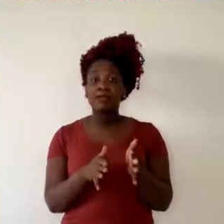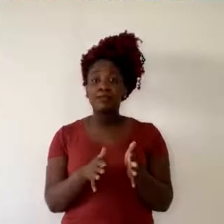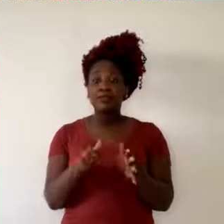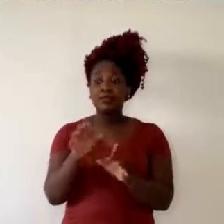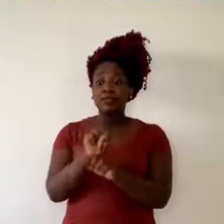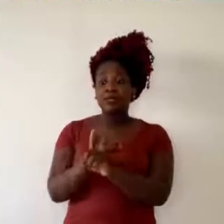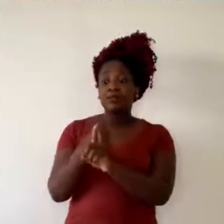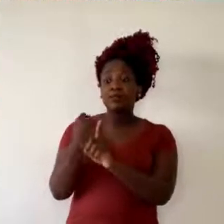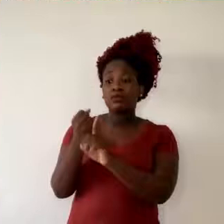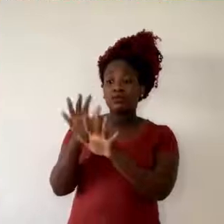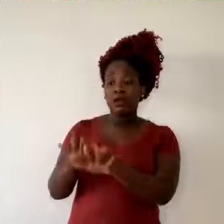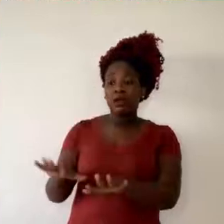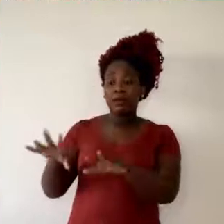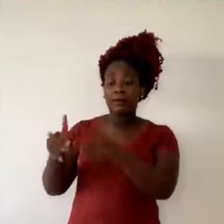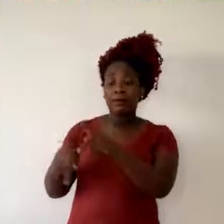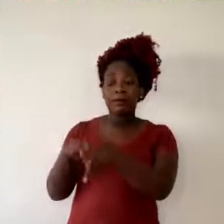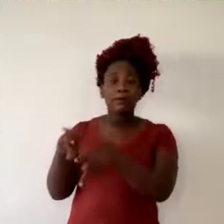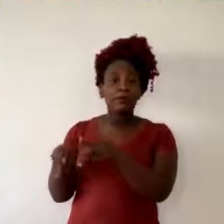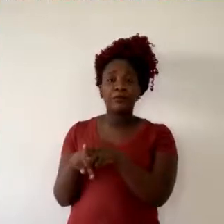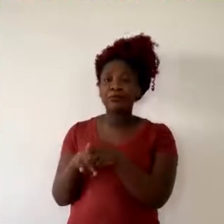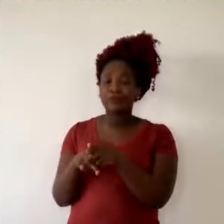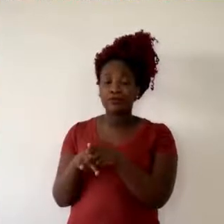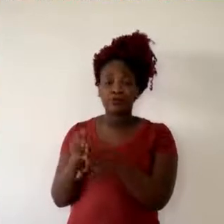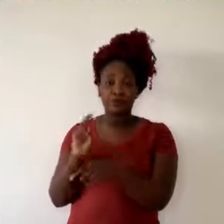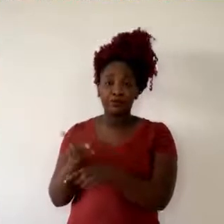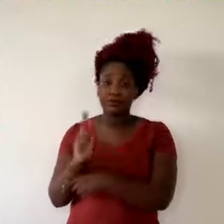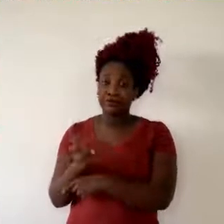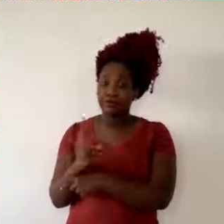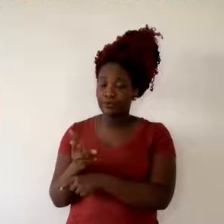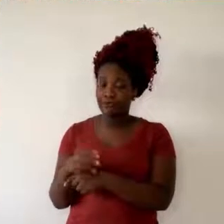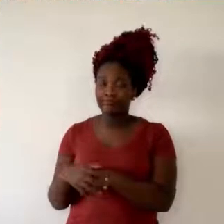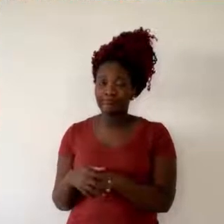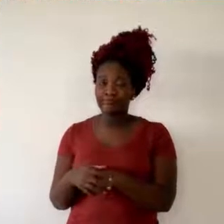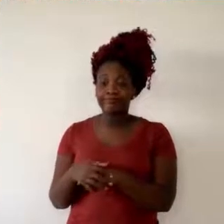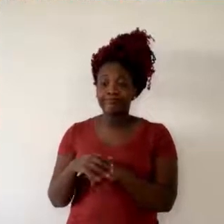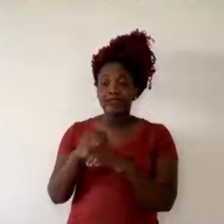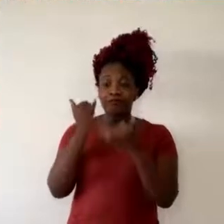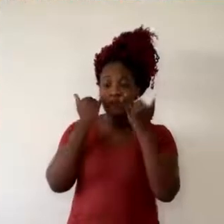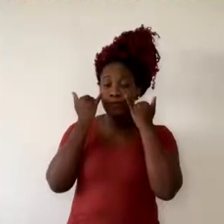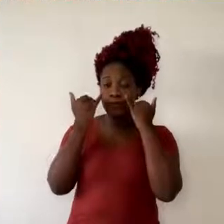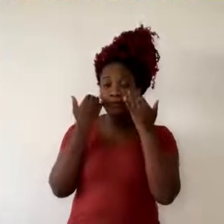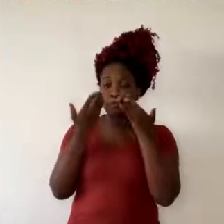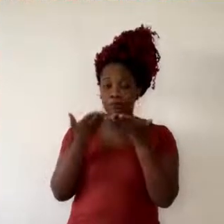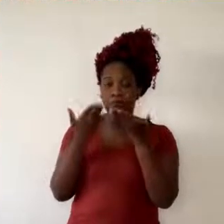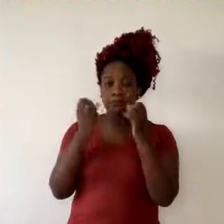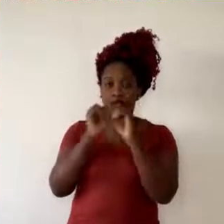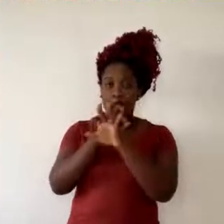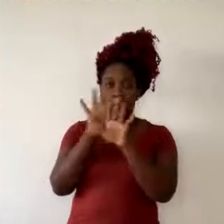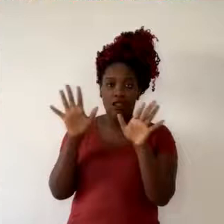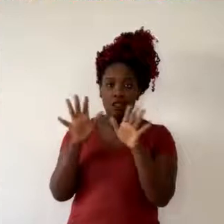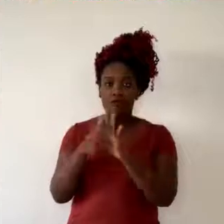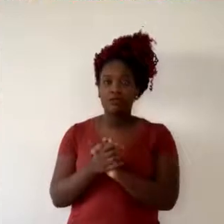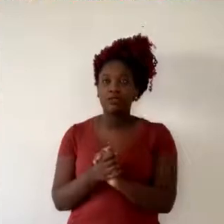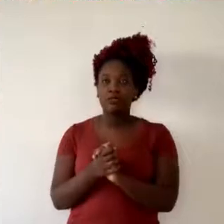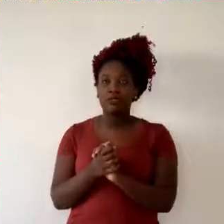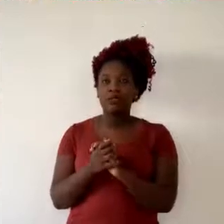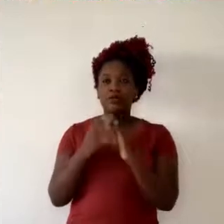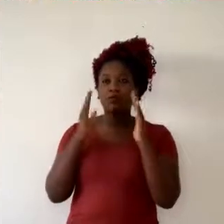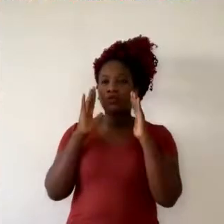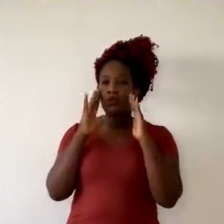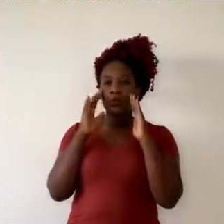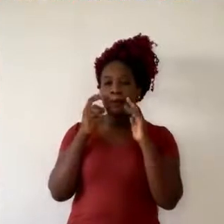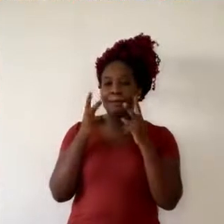have responses that are totally inefficient, and statistics demonstrate that when we